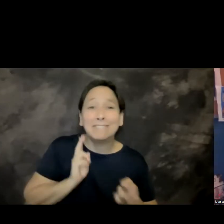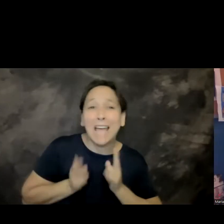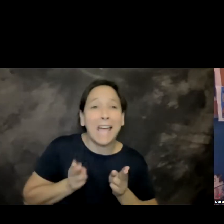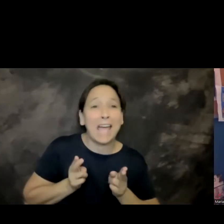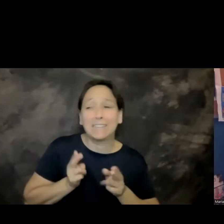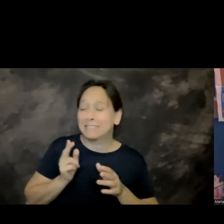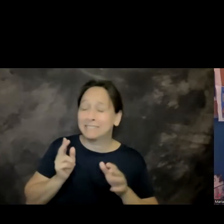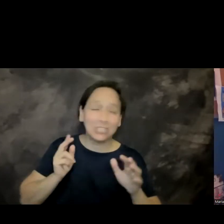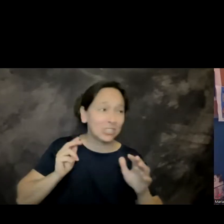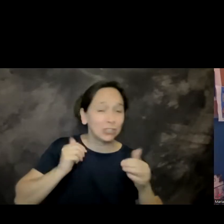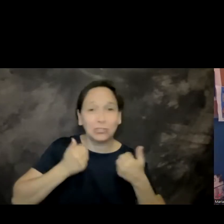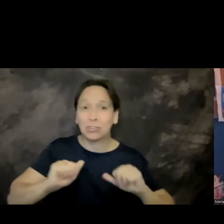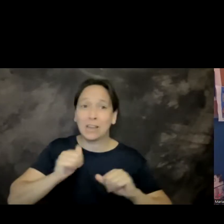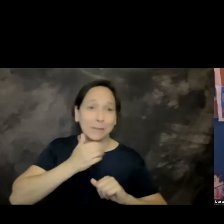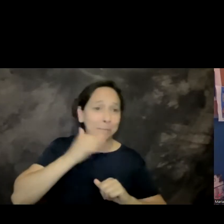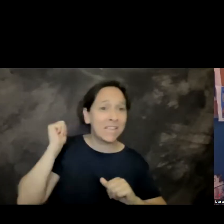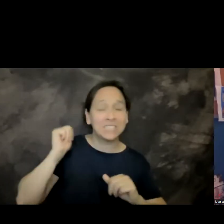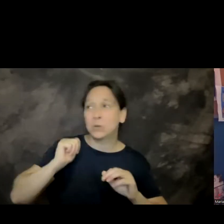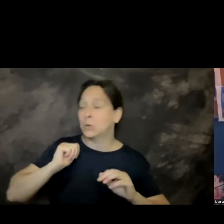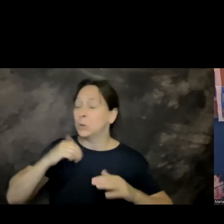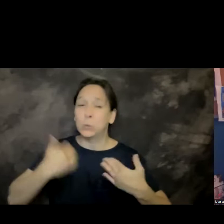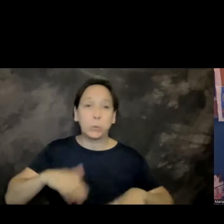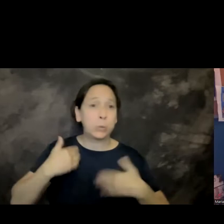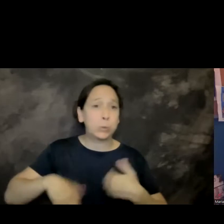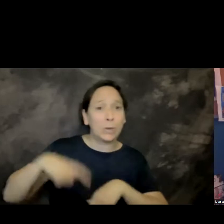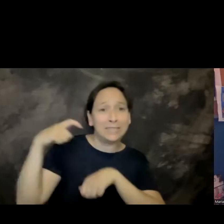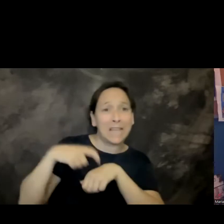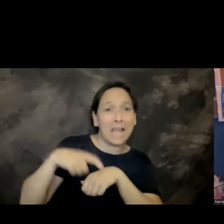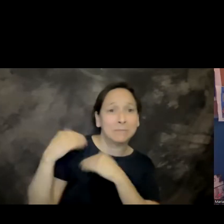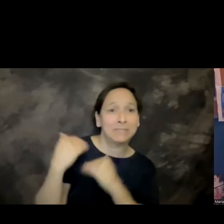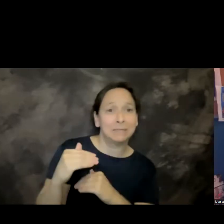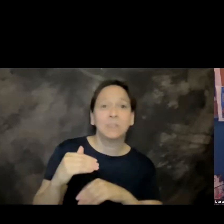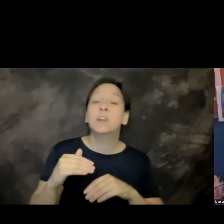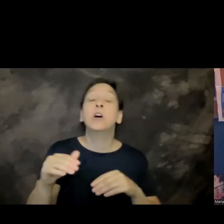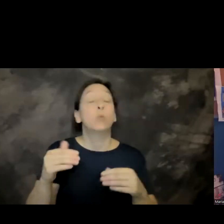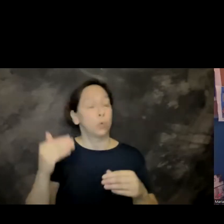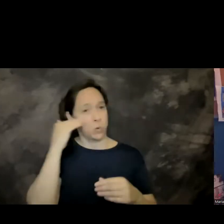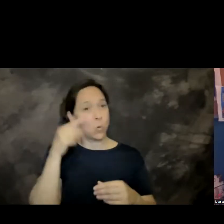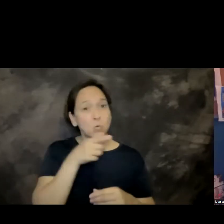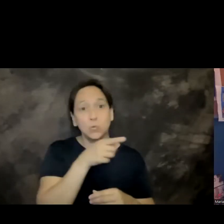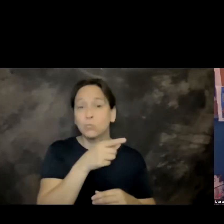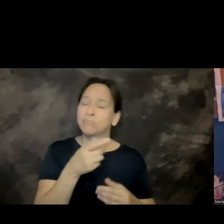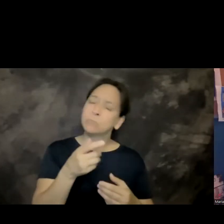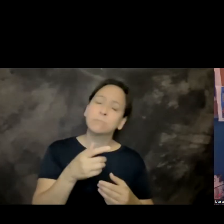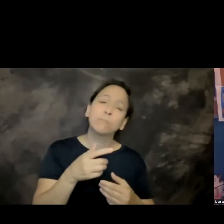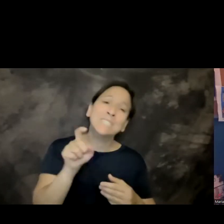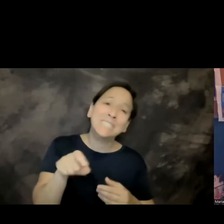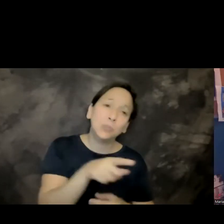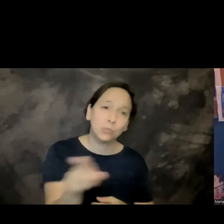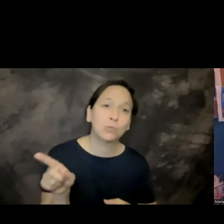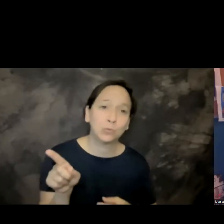the best quality as possible, we know that we need you in order to best implement this